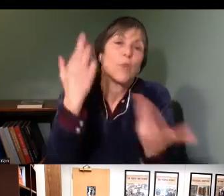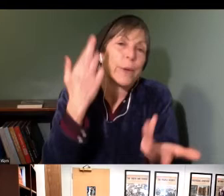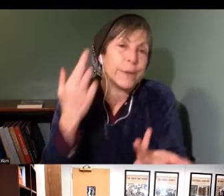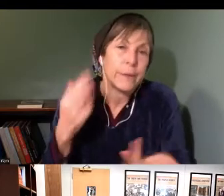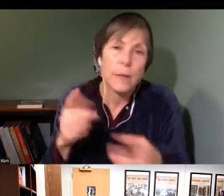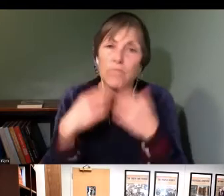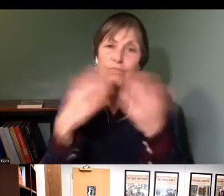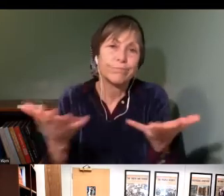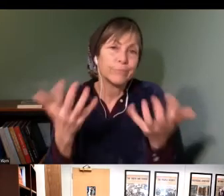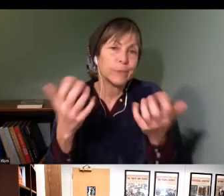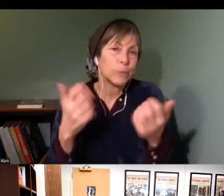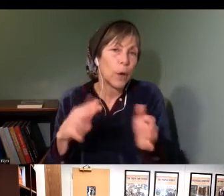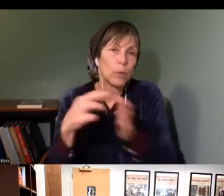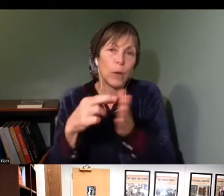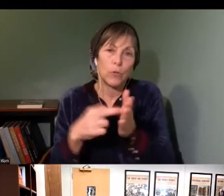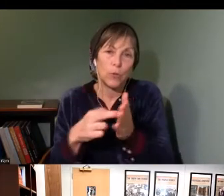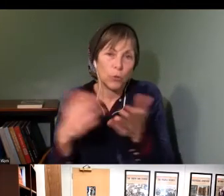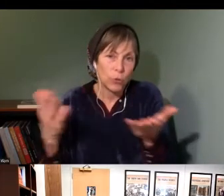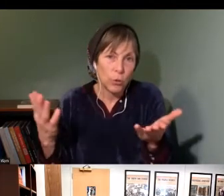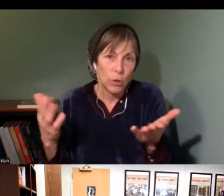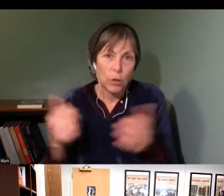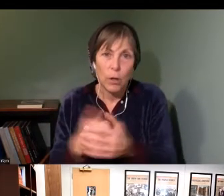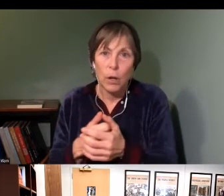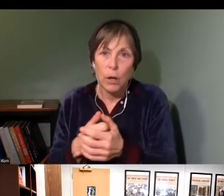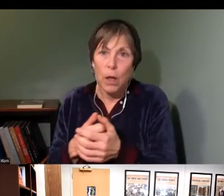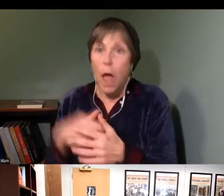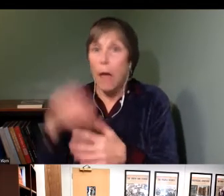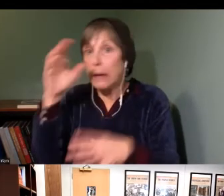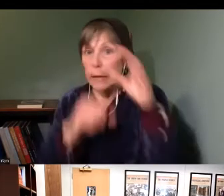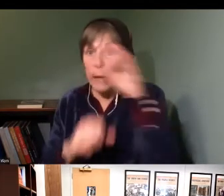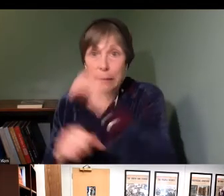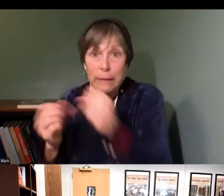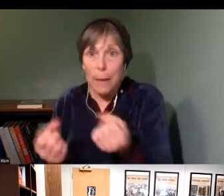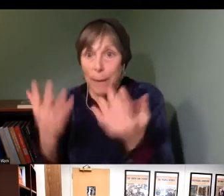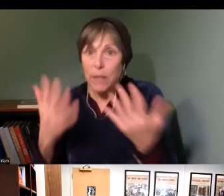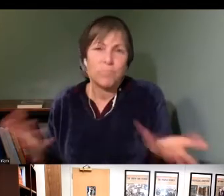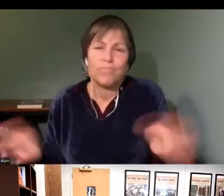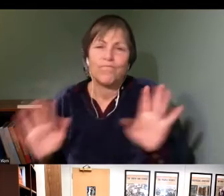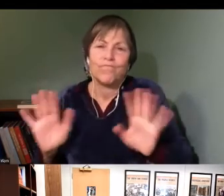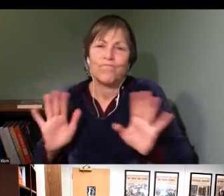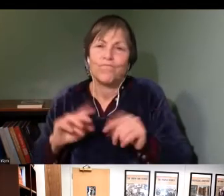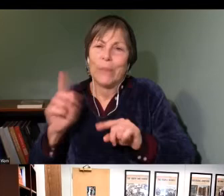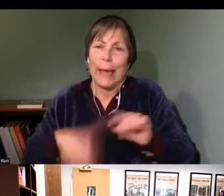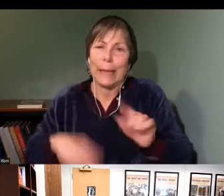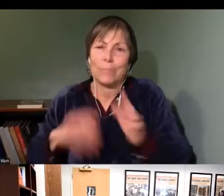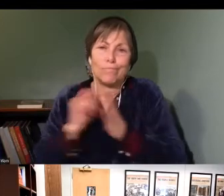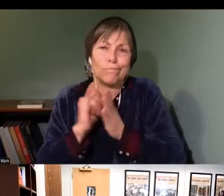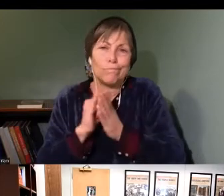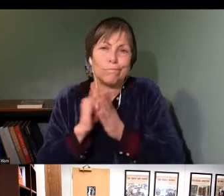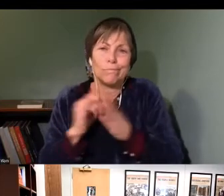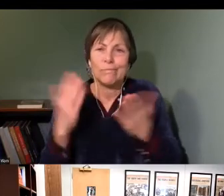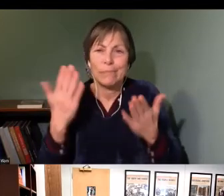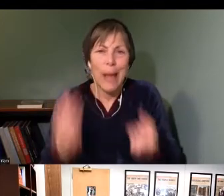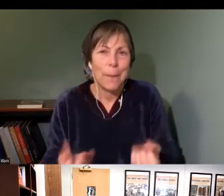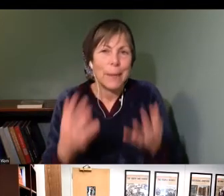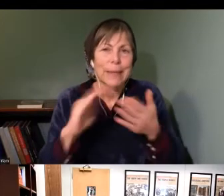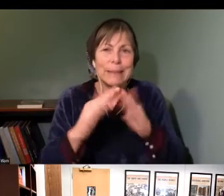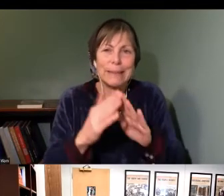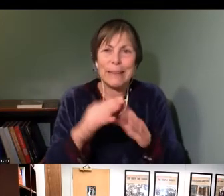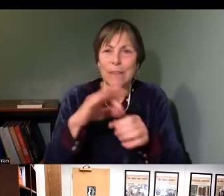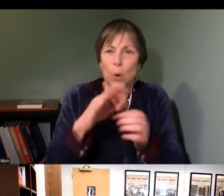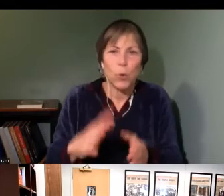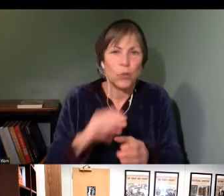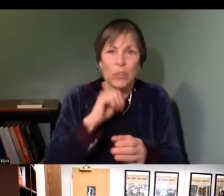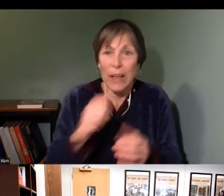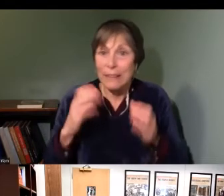register at those levels so you know i wouldn't want to speculate on how many of those city only voters are non-citizens but you know